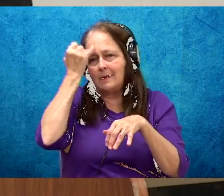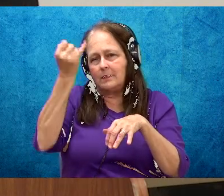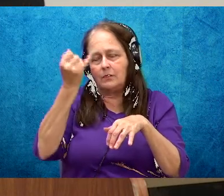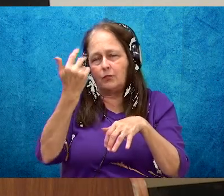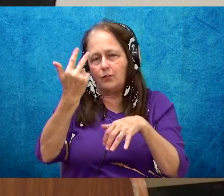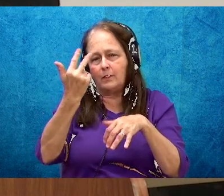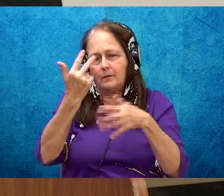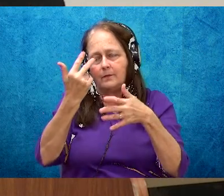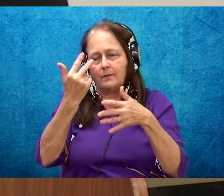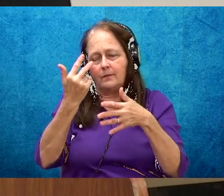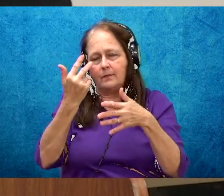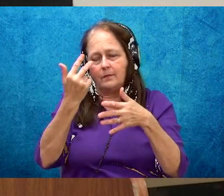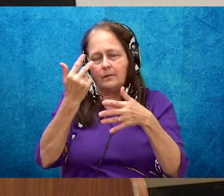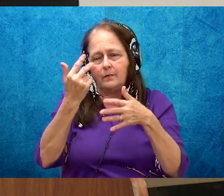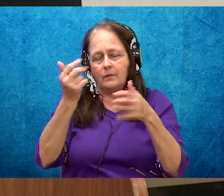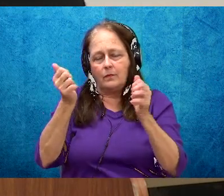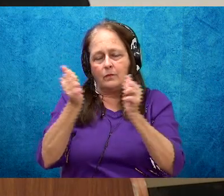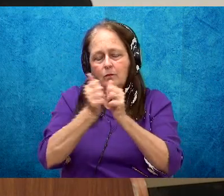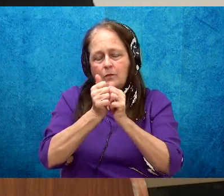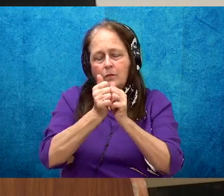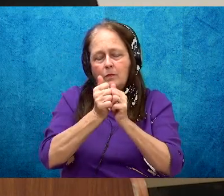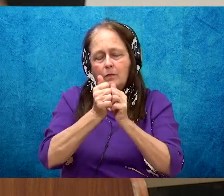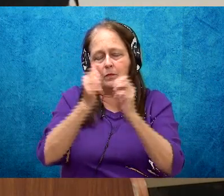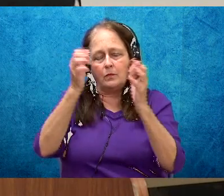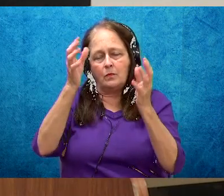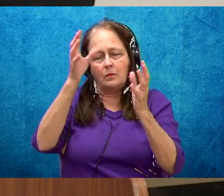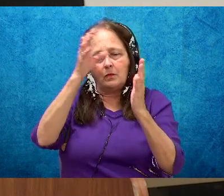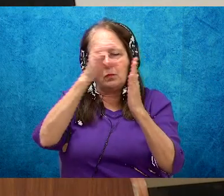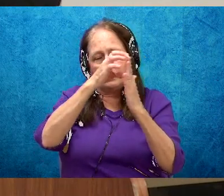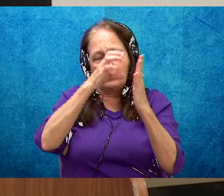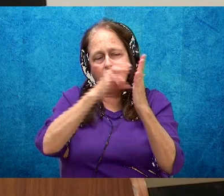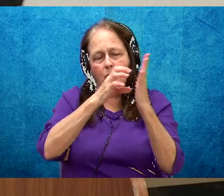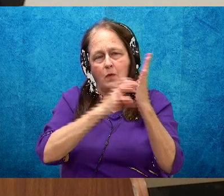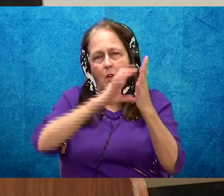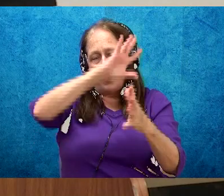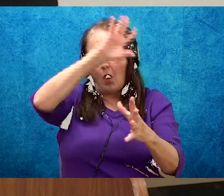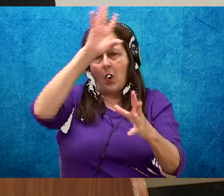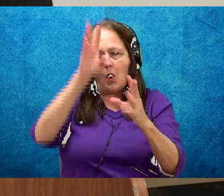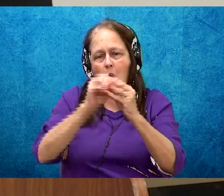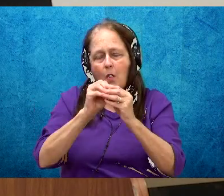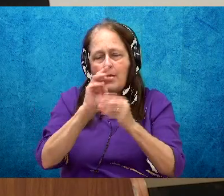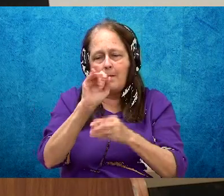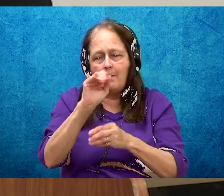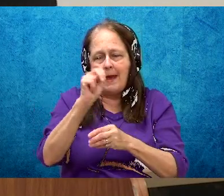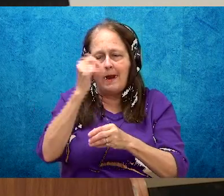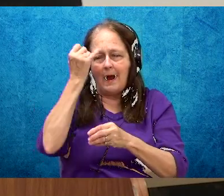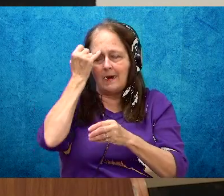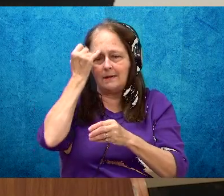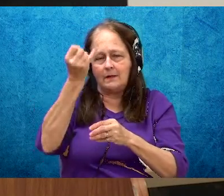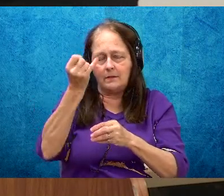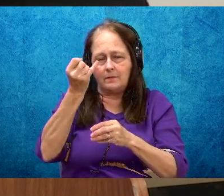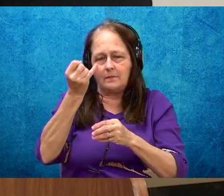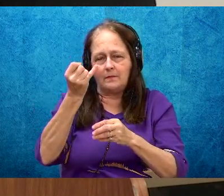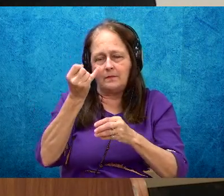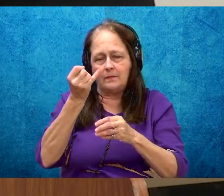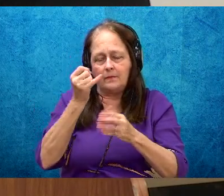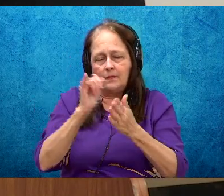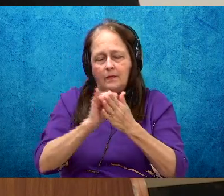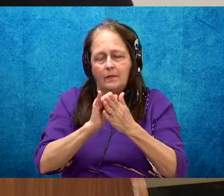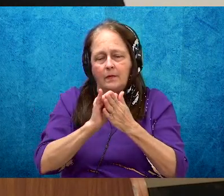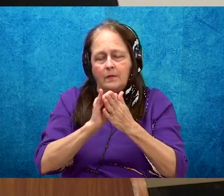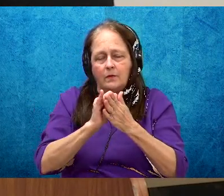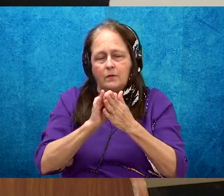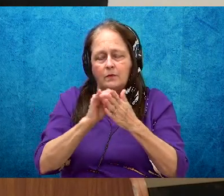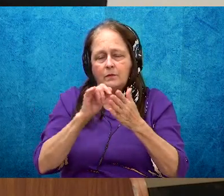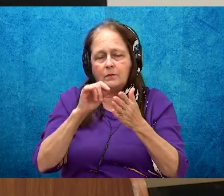that information together, then we can formulate the entire main idea for the entire text. So, what are all these